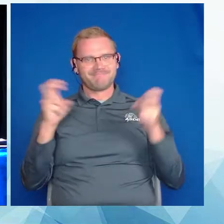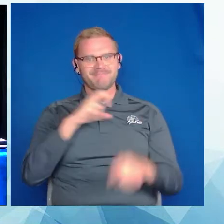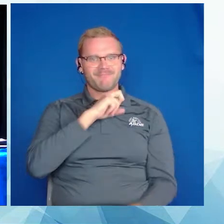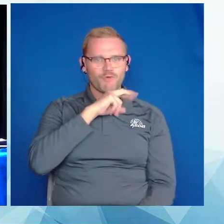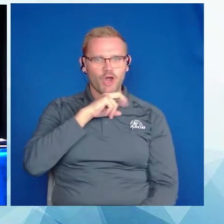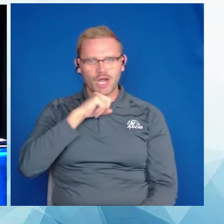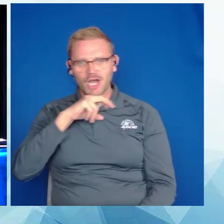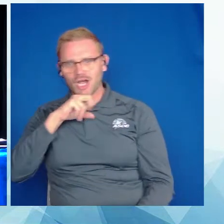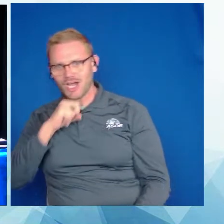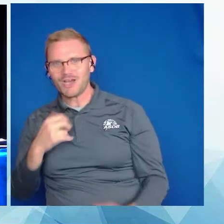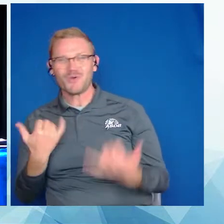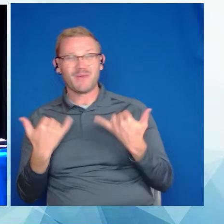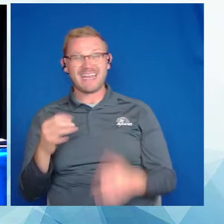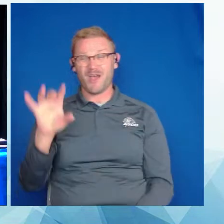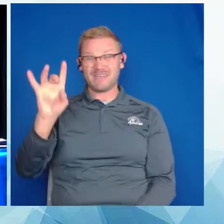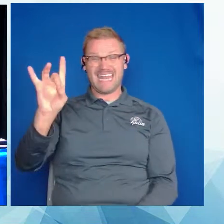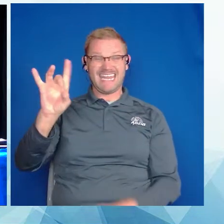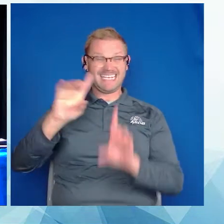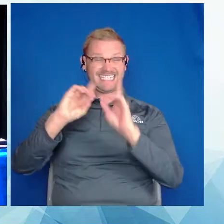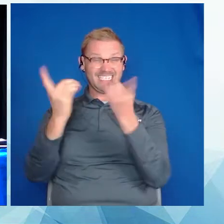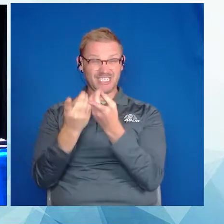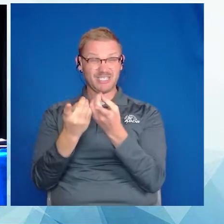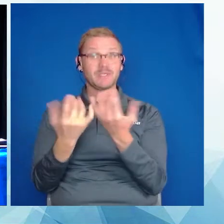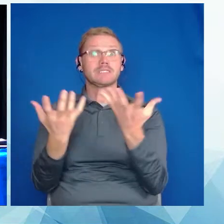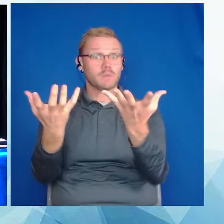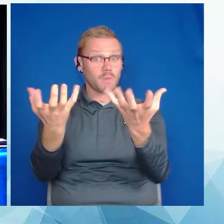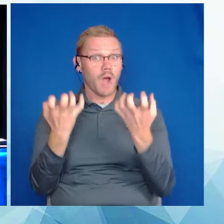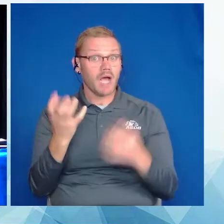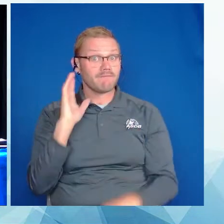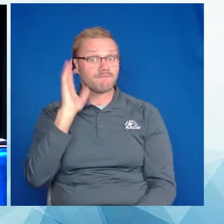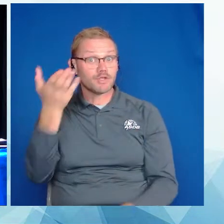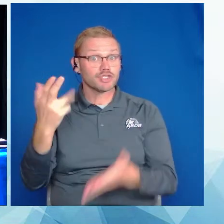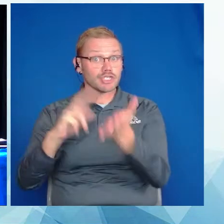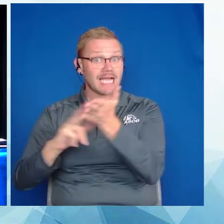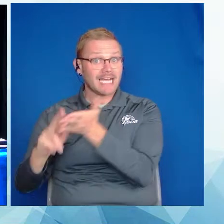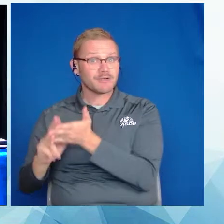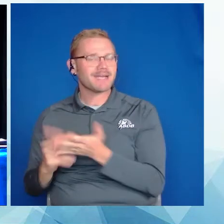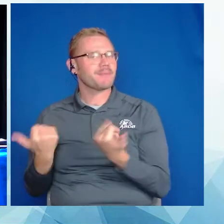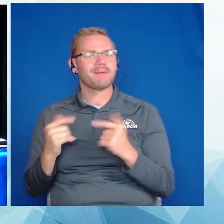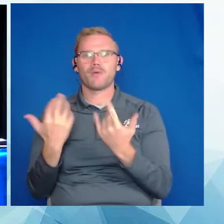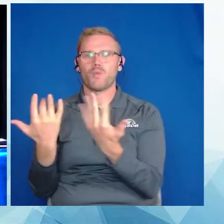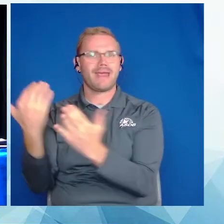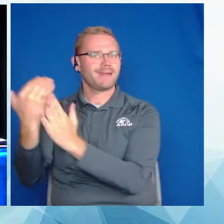And we currently have about 8 districts who want to partner with us and are currently on a waiting list.